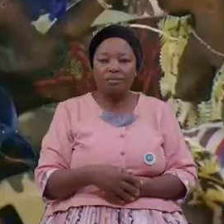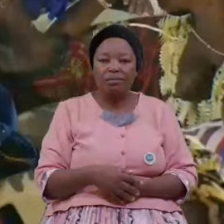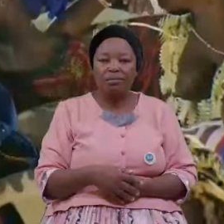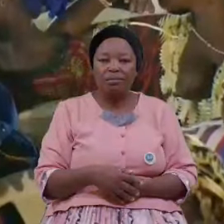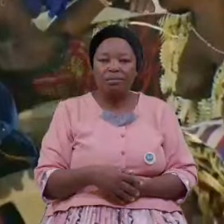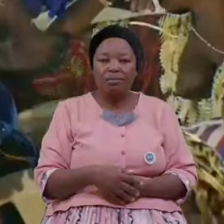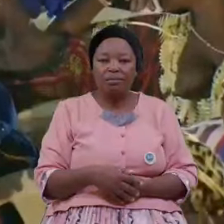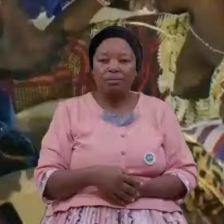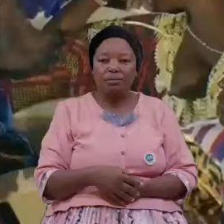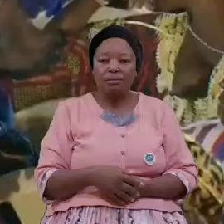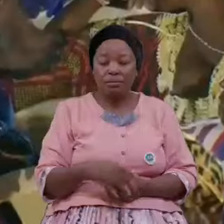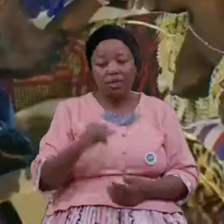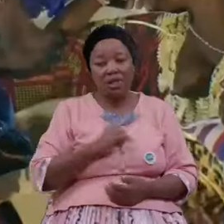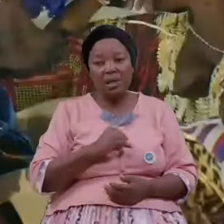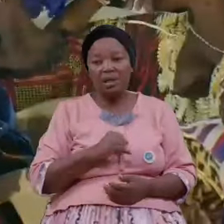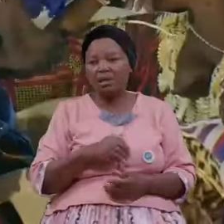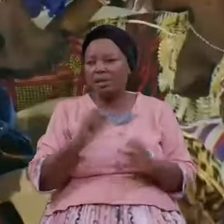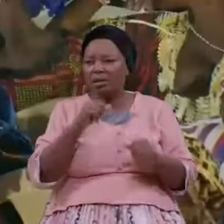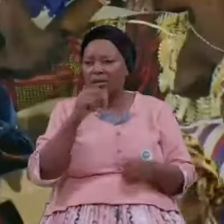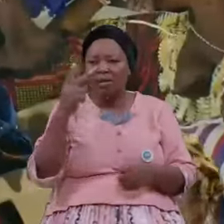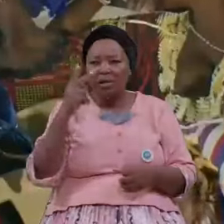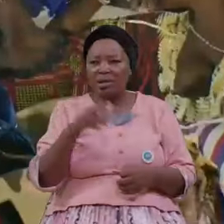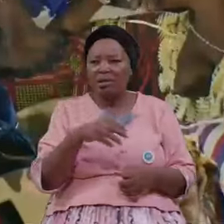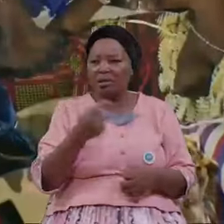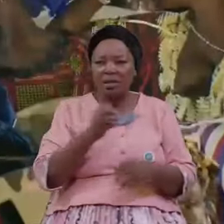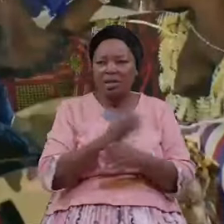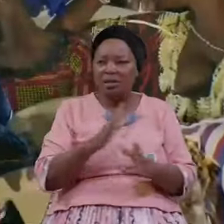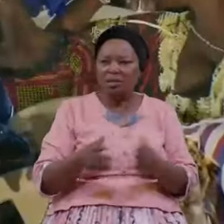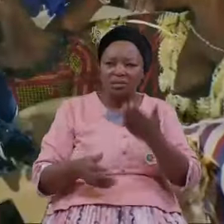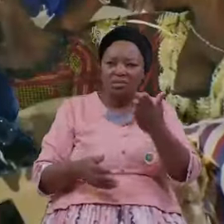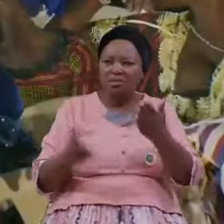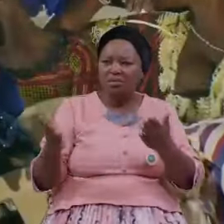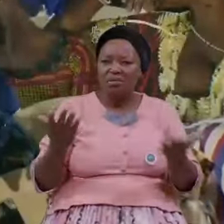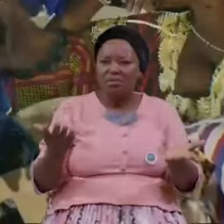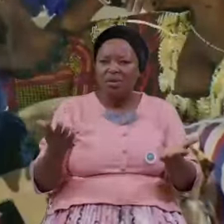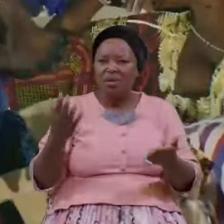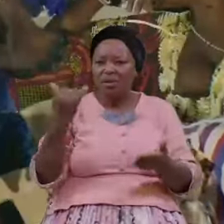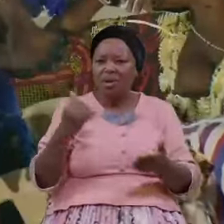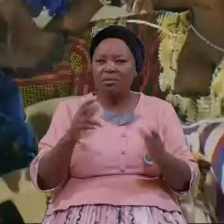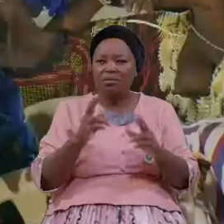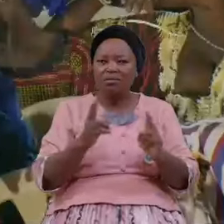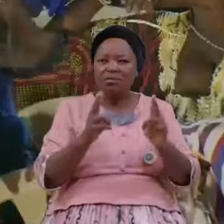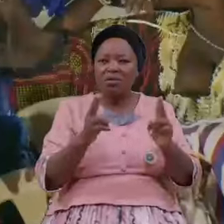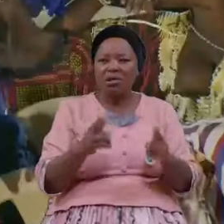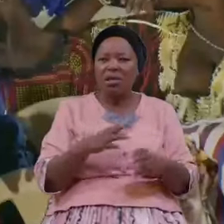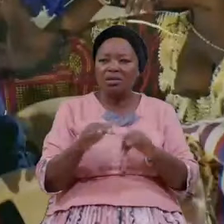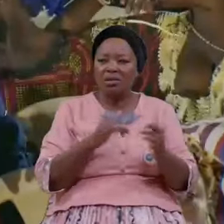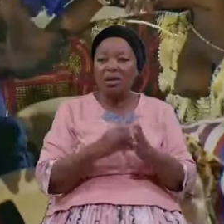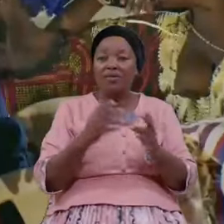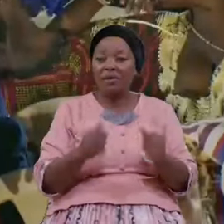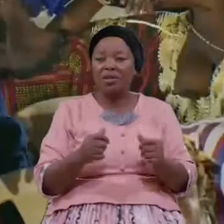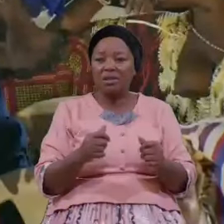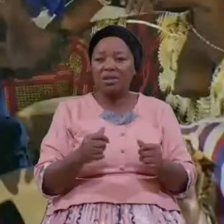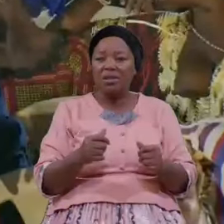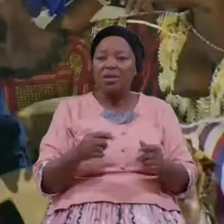I cannot see counselors by my right-hand side. Please, those of us that gave our lives, we took